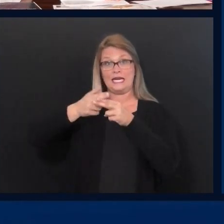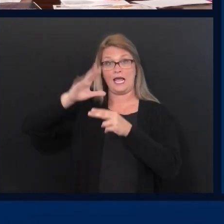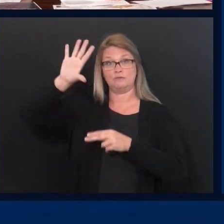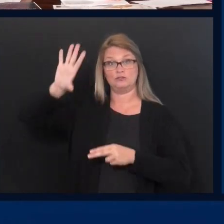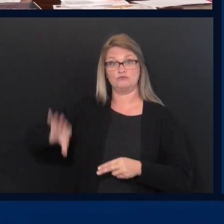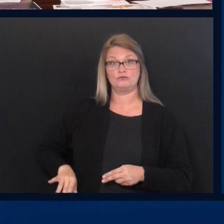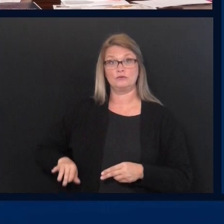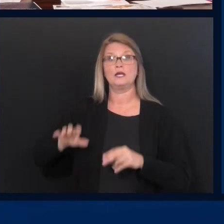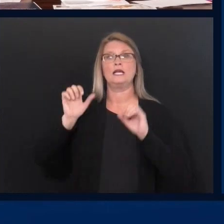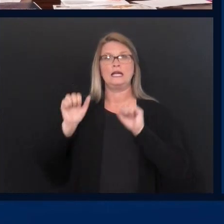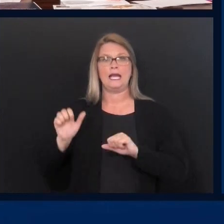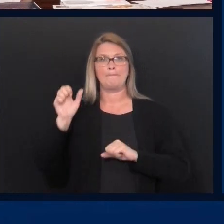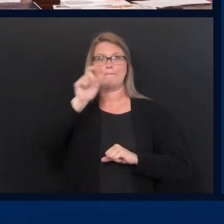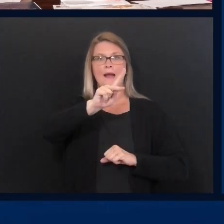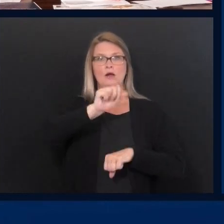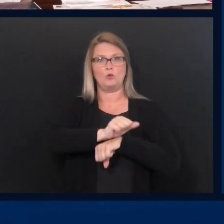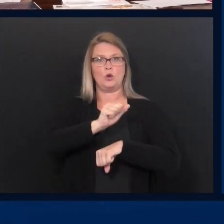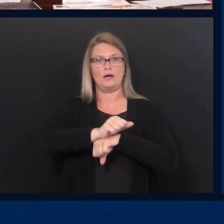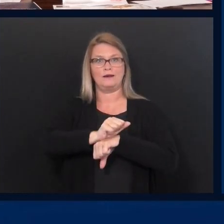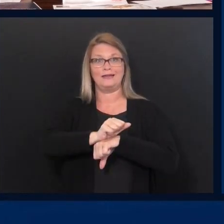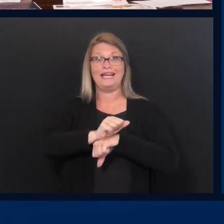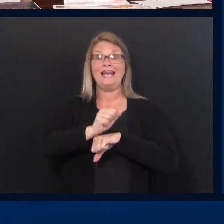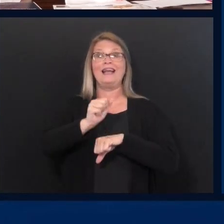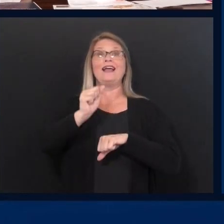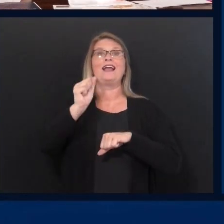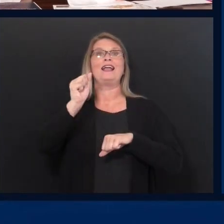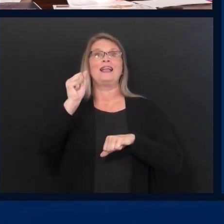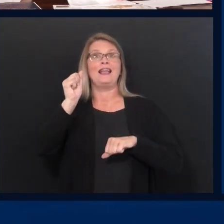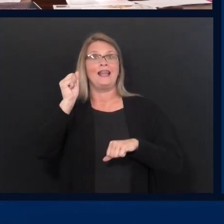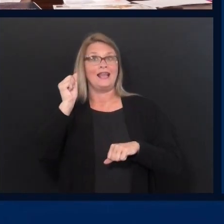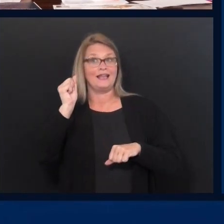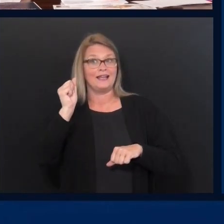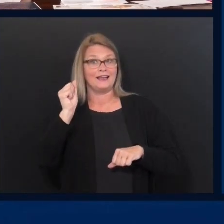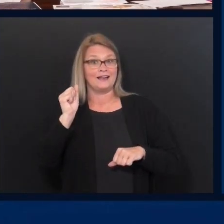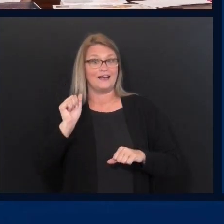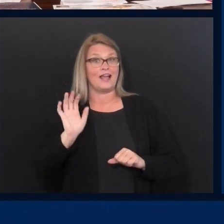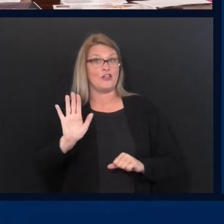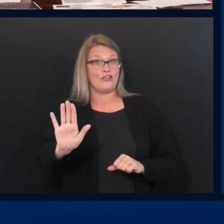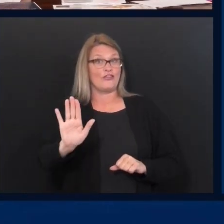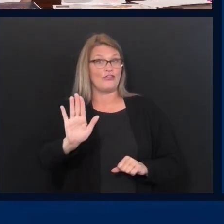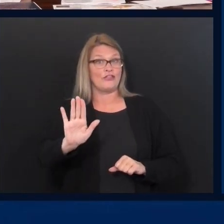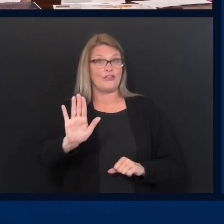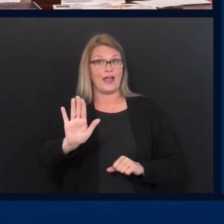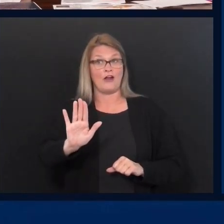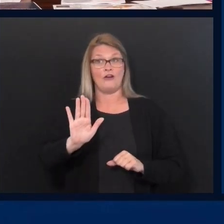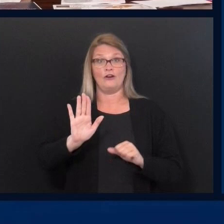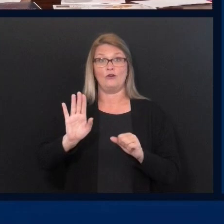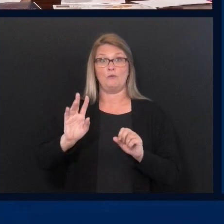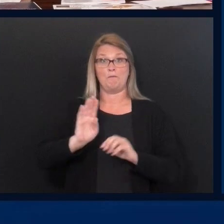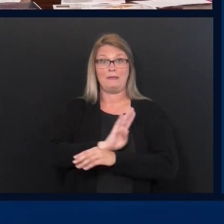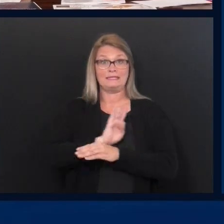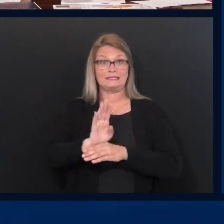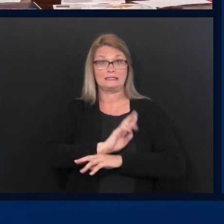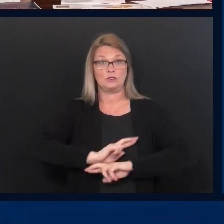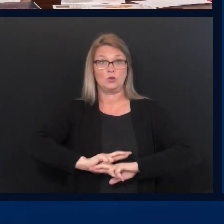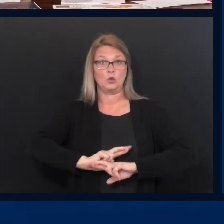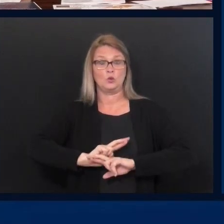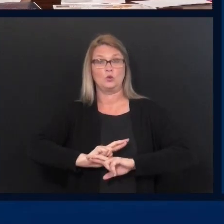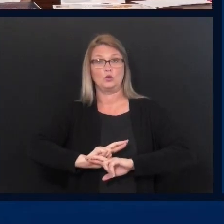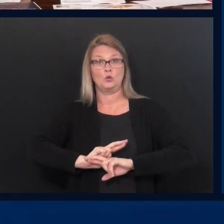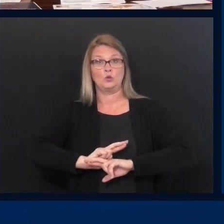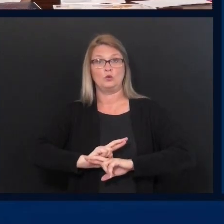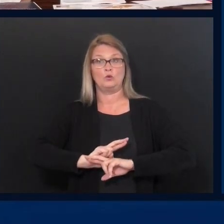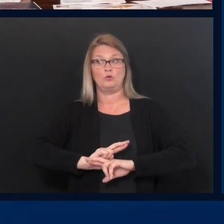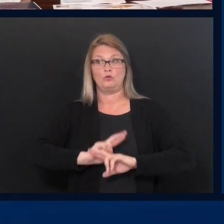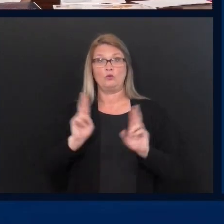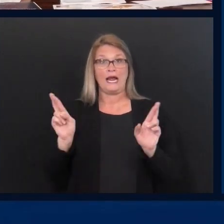go back to work, provided their boards are all on, not to use the pun, but their